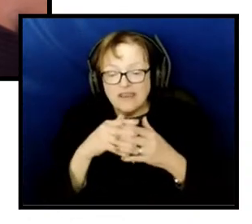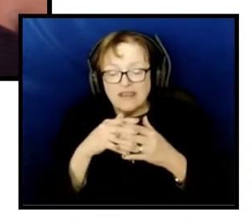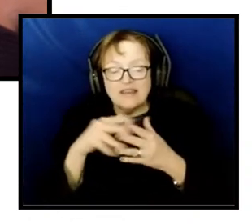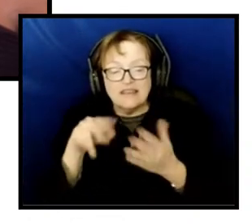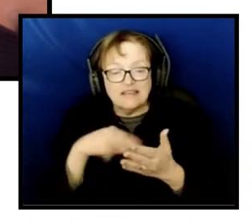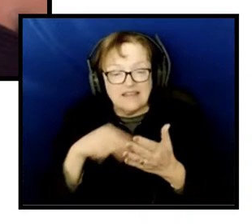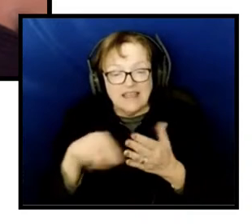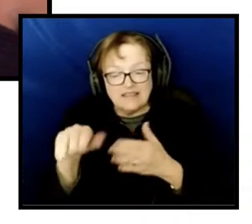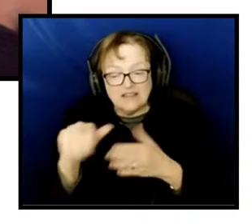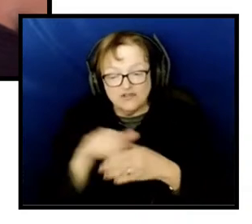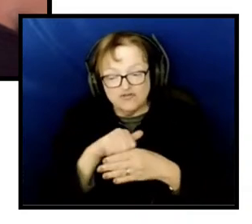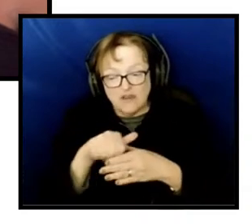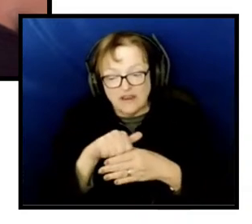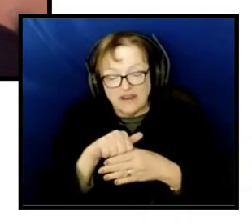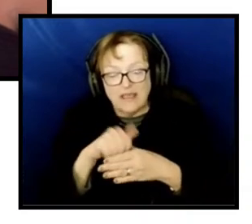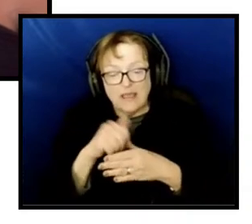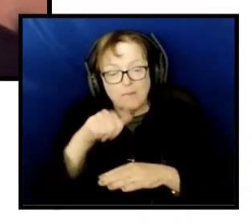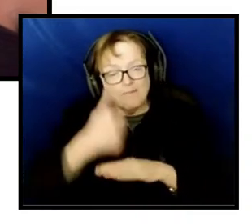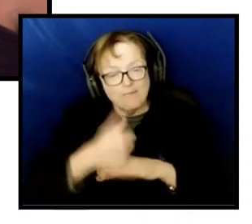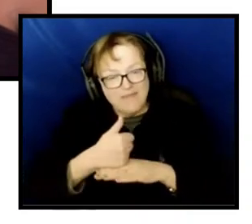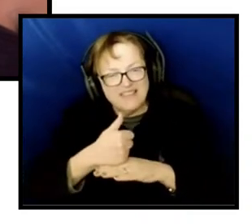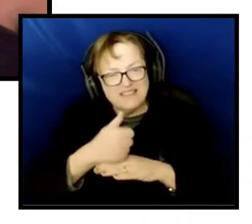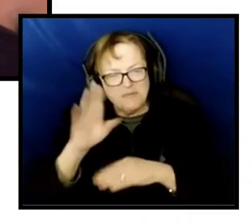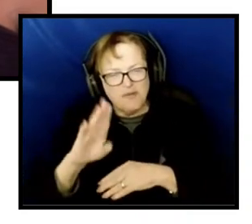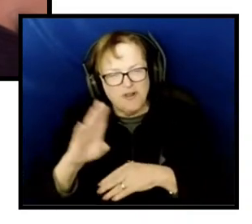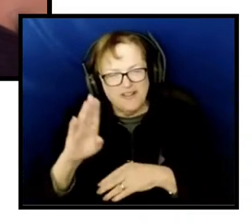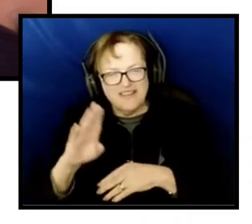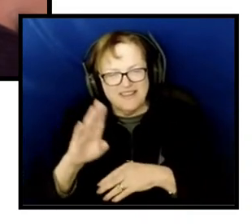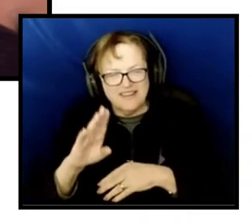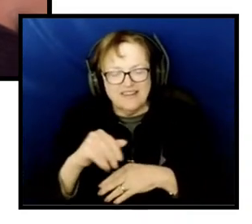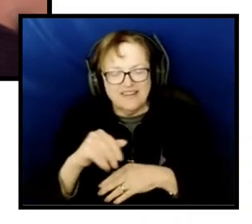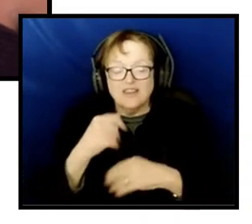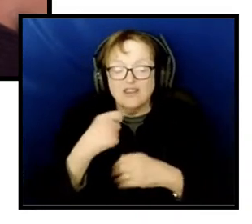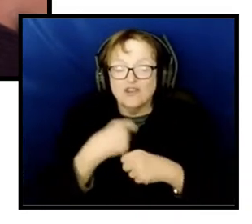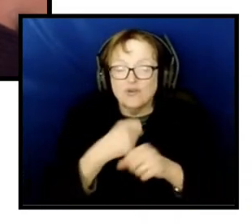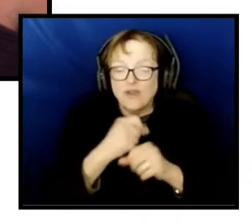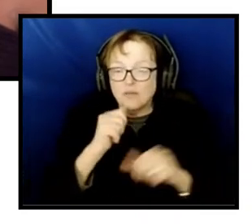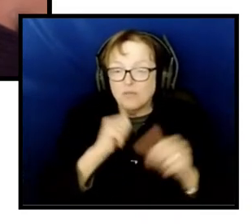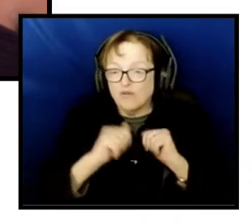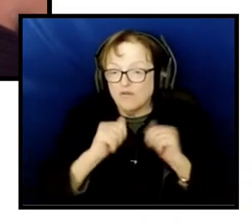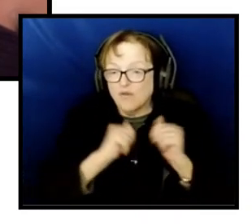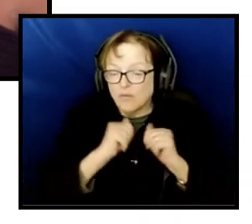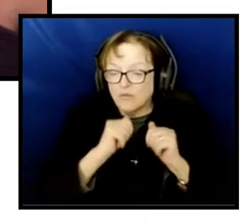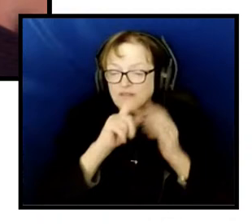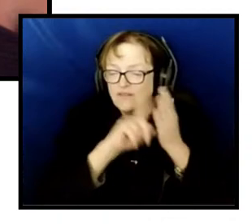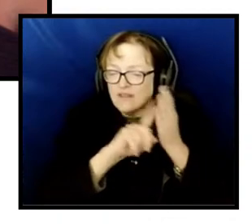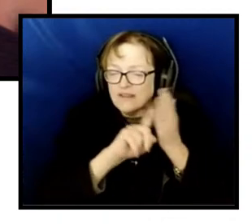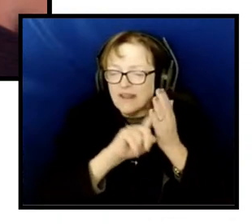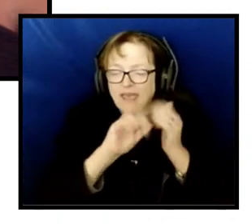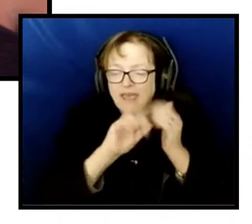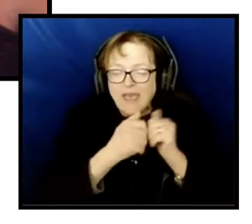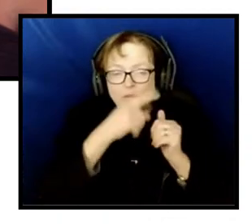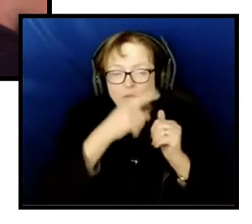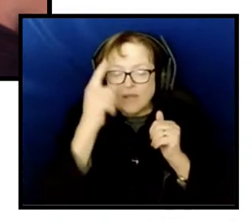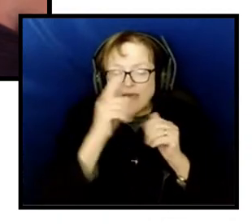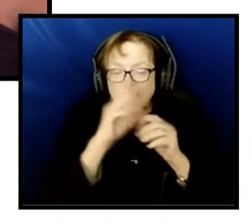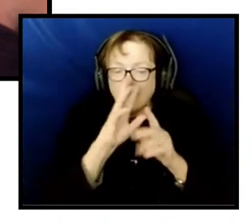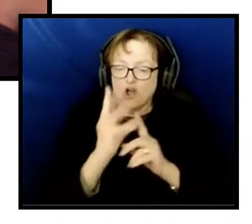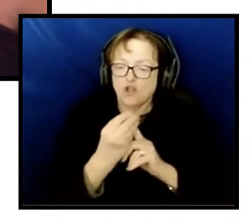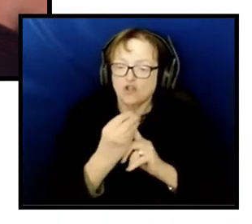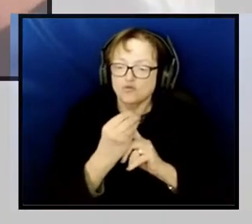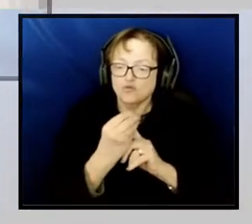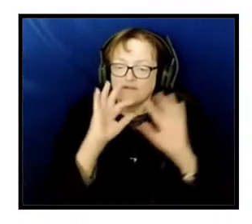and doula based in Brooklyn. She creates performances that investigate how Black folks' cultural,